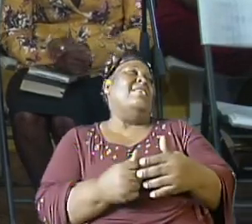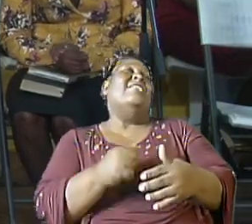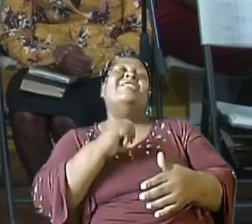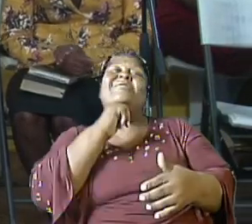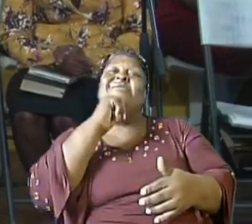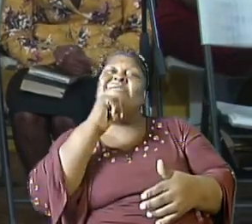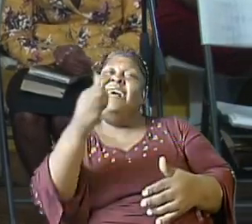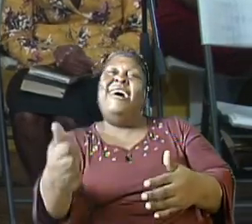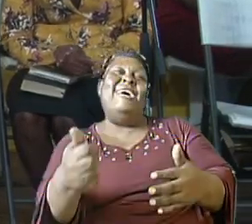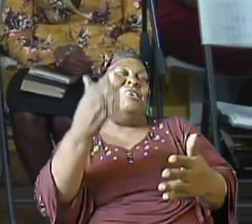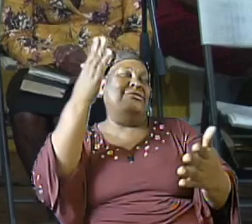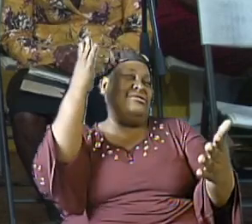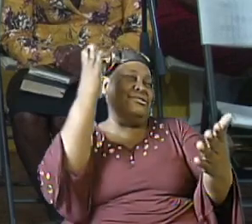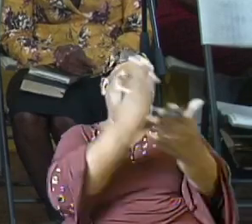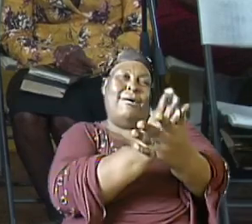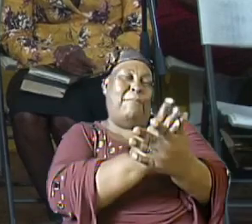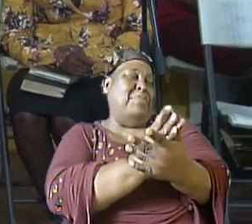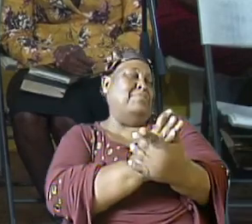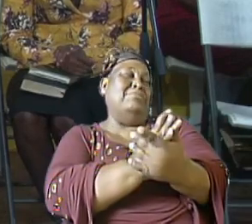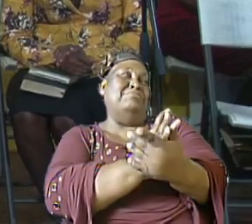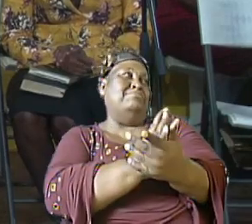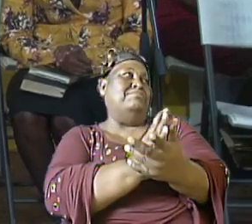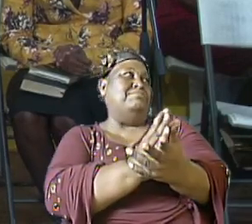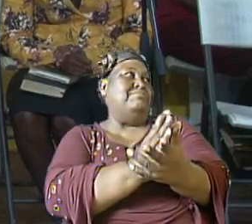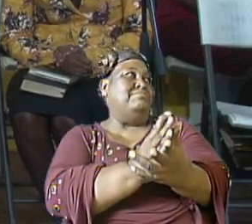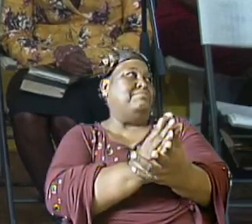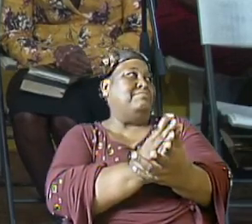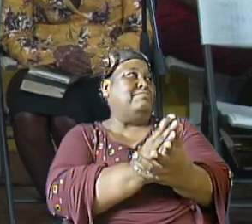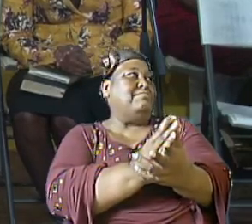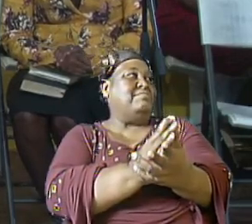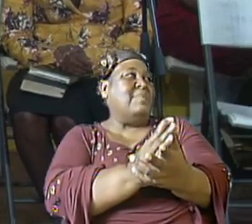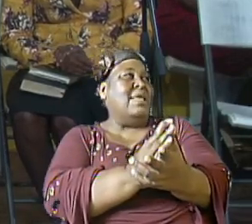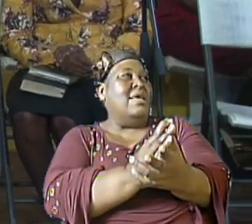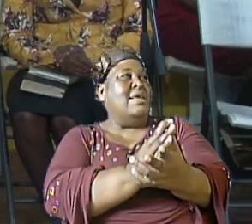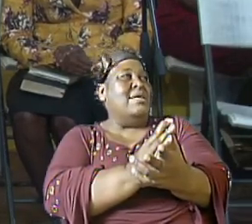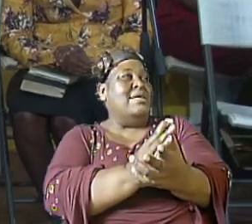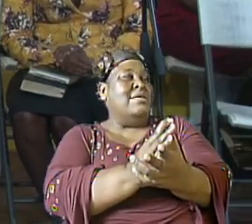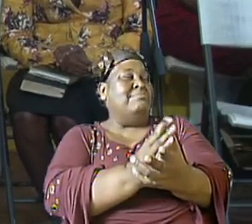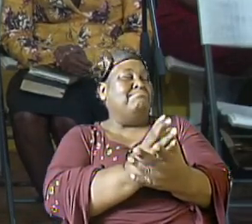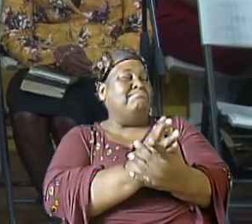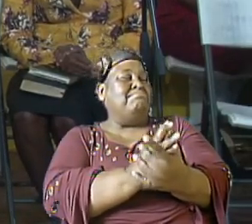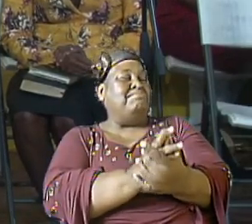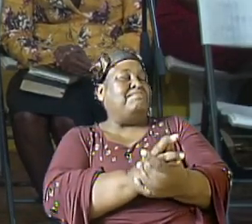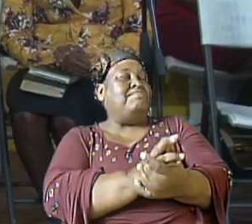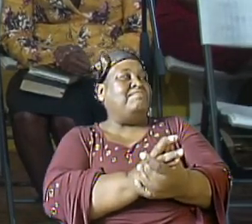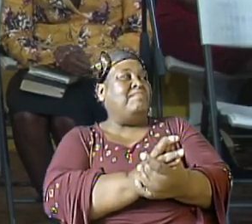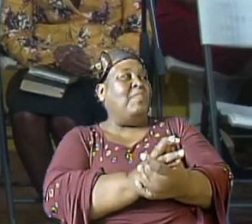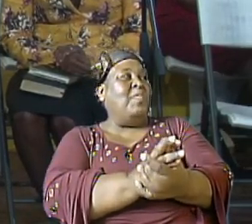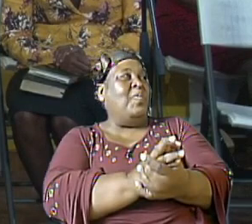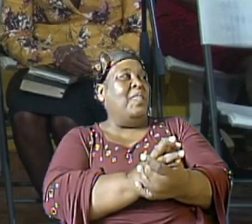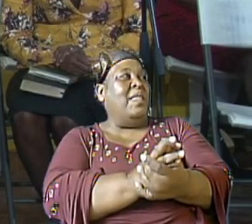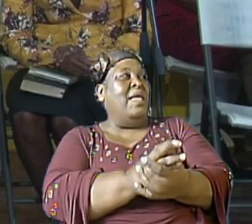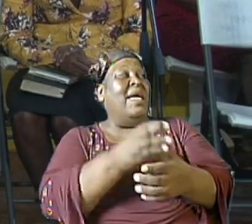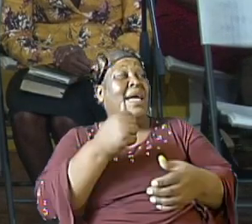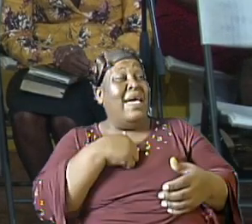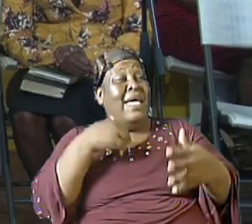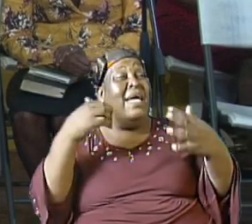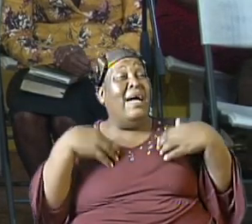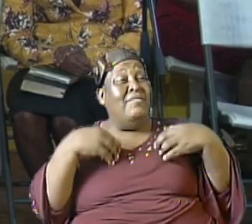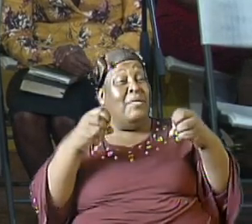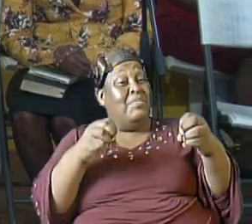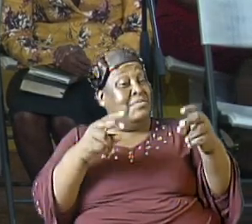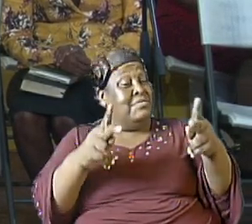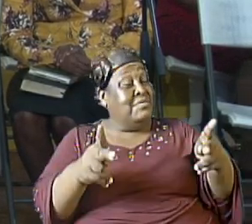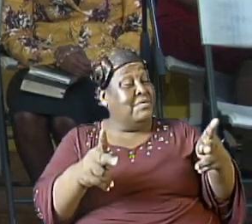does not go out. It says it will not be quenched. And I have